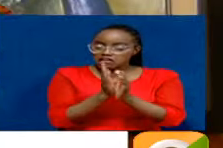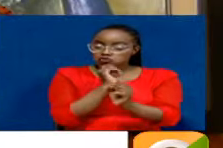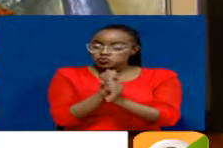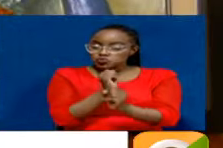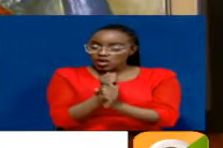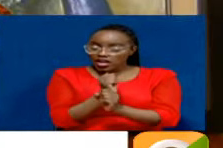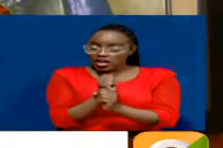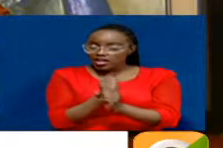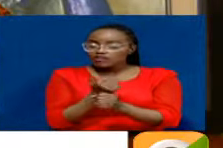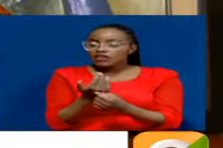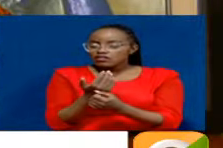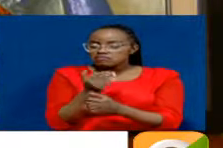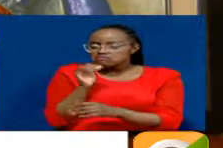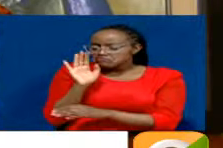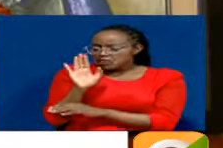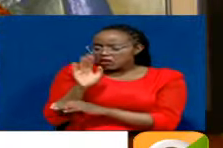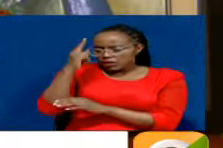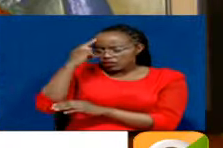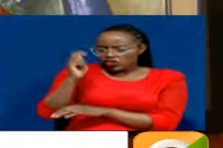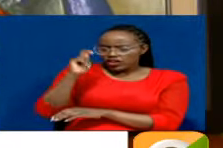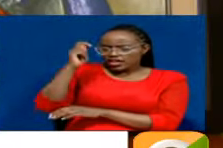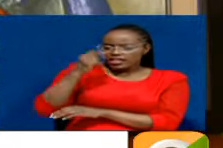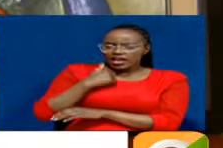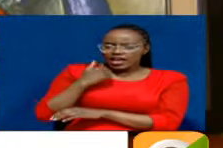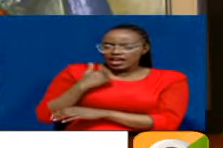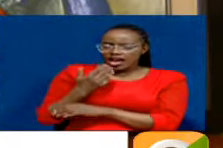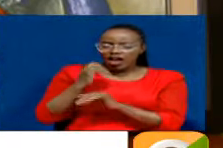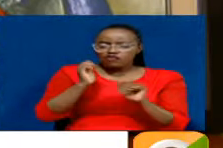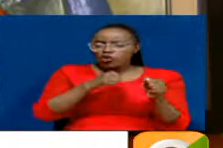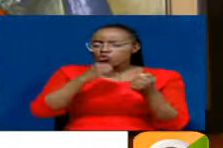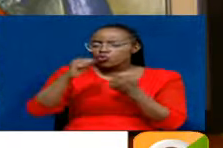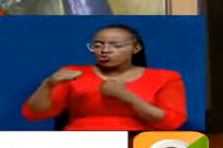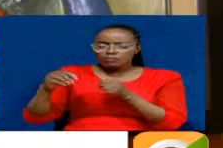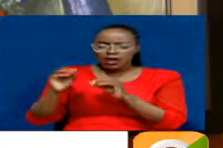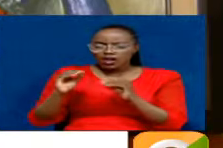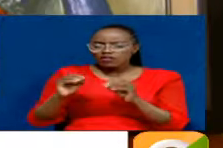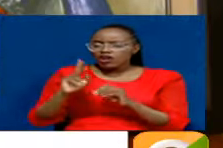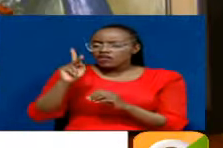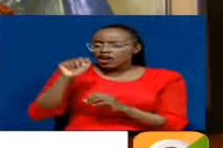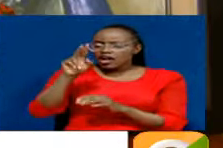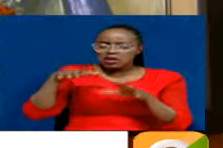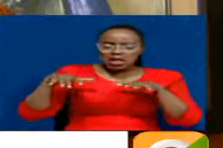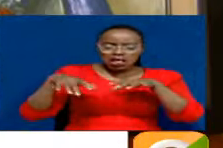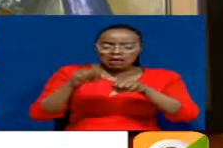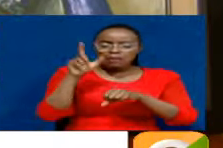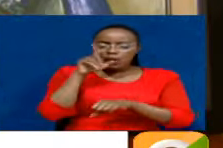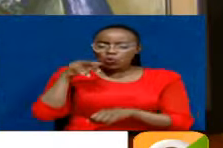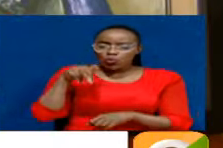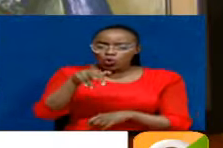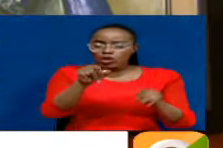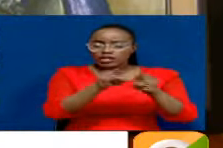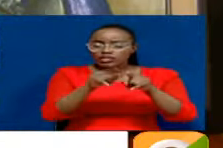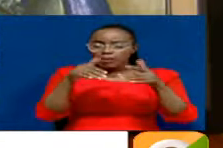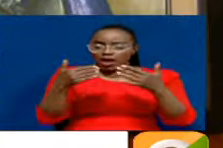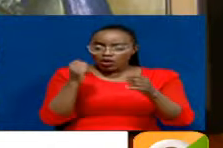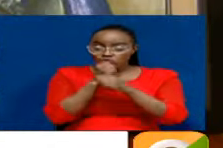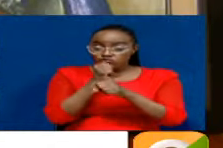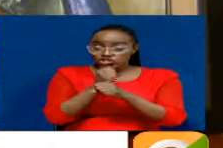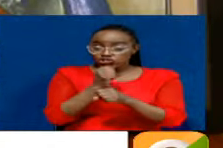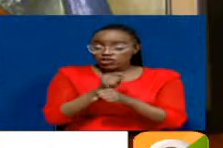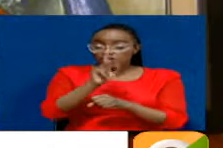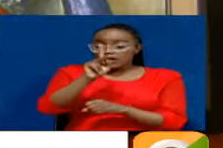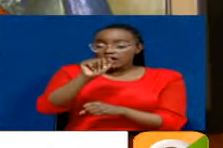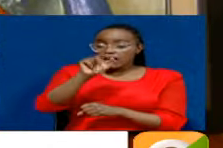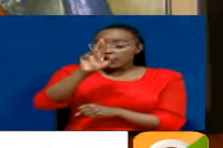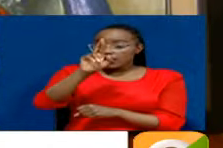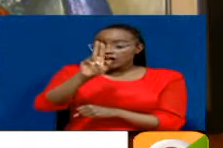brilliance and patriotism, we'll not be having Uhuru Park. It was grabbed by KANU. We'll not be walking the way we do in Karura.